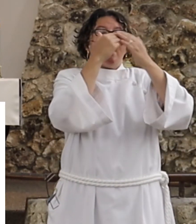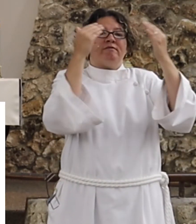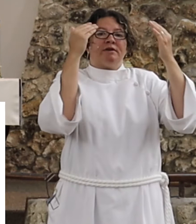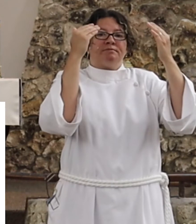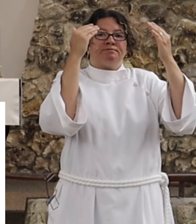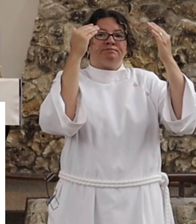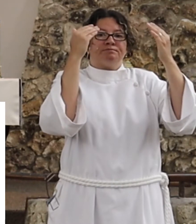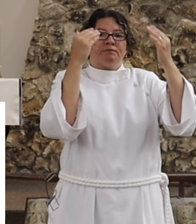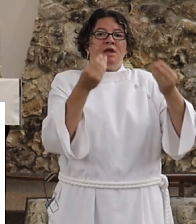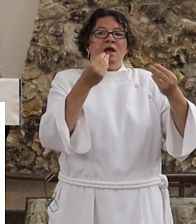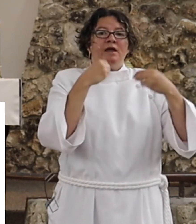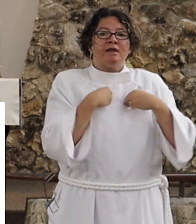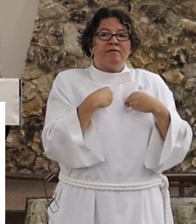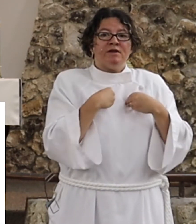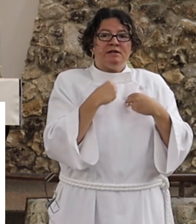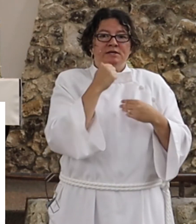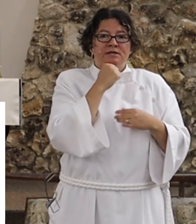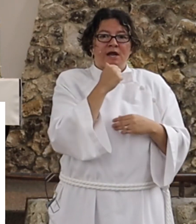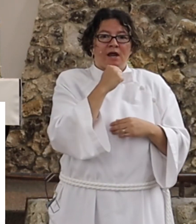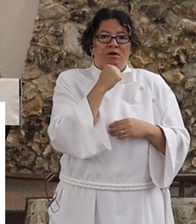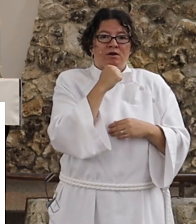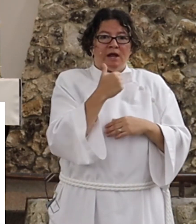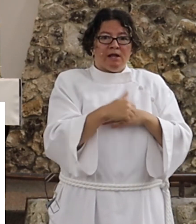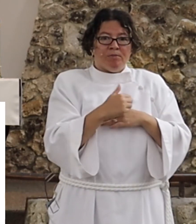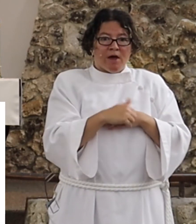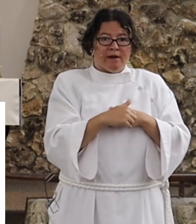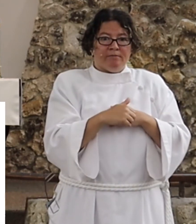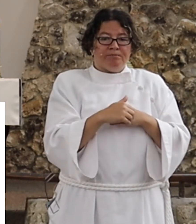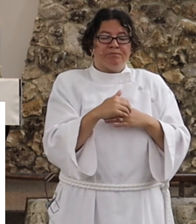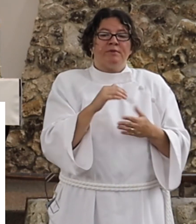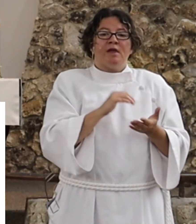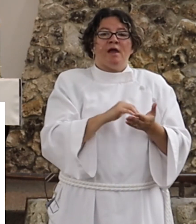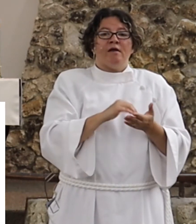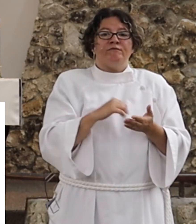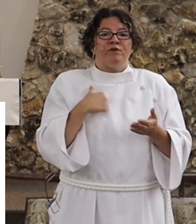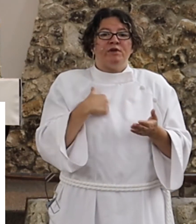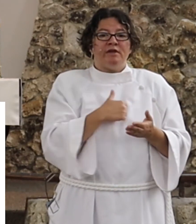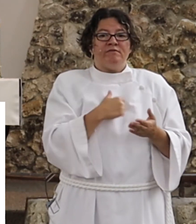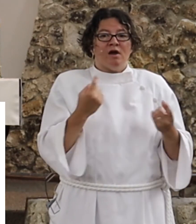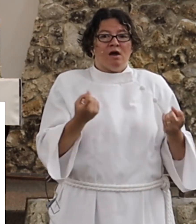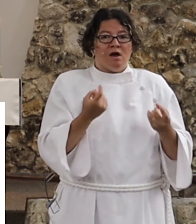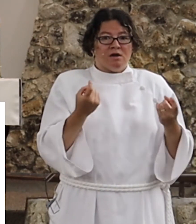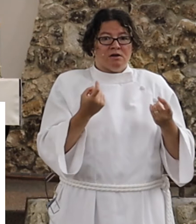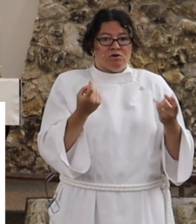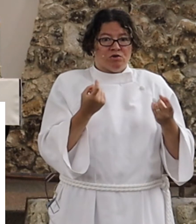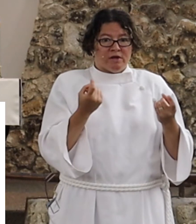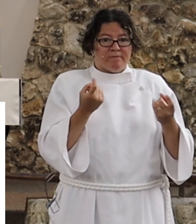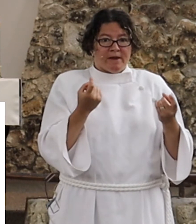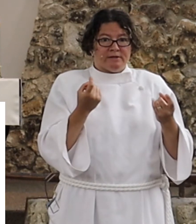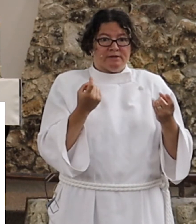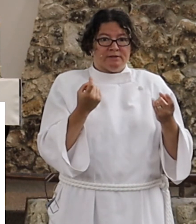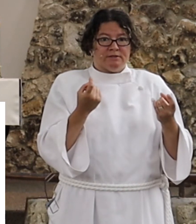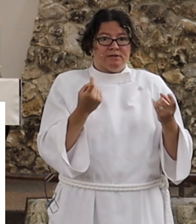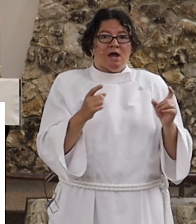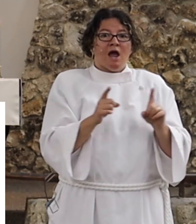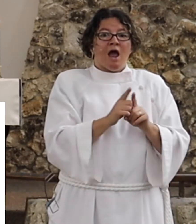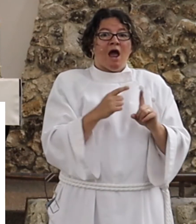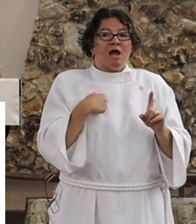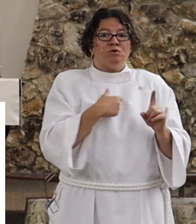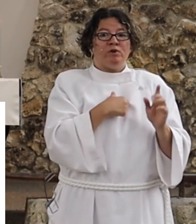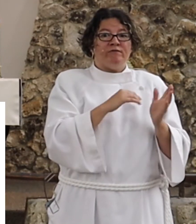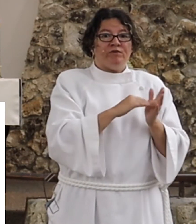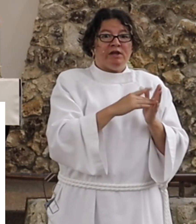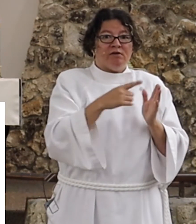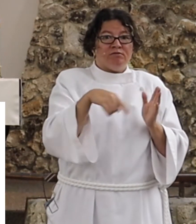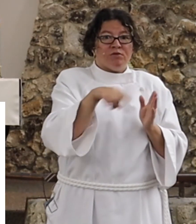is in heaven. Give us this day our daily bread, and forgive us our trespasses,